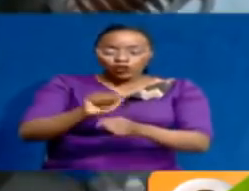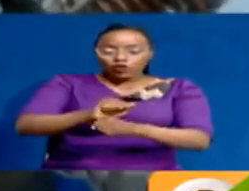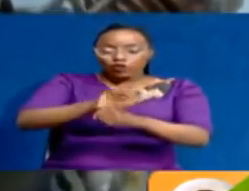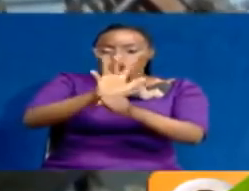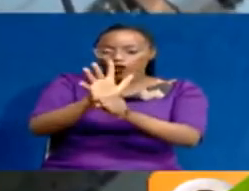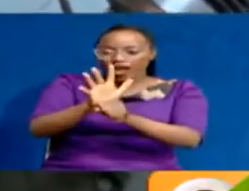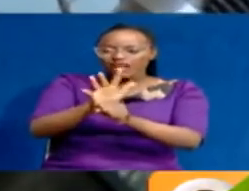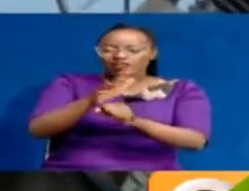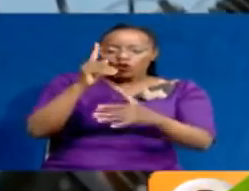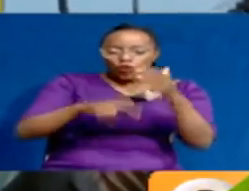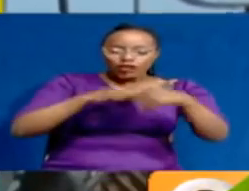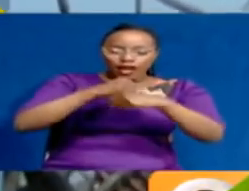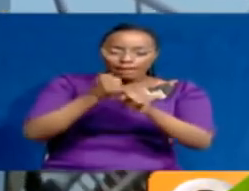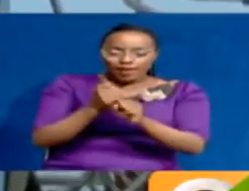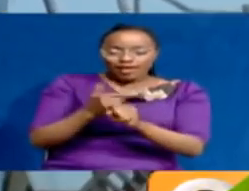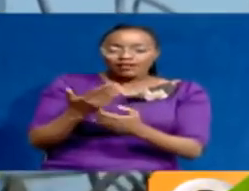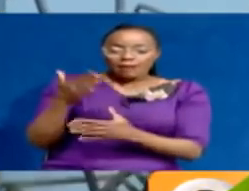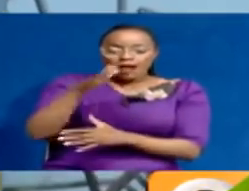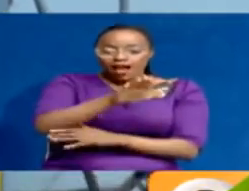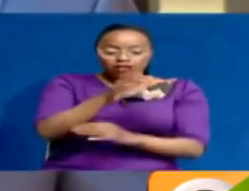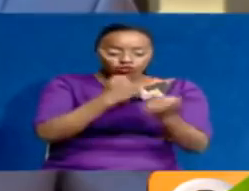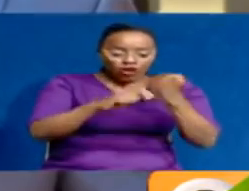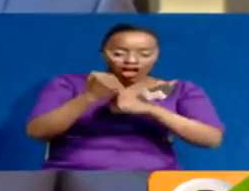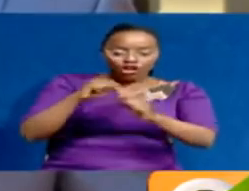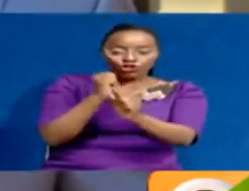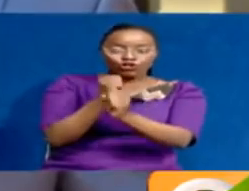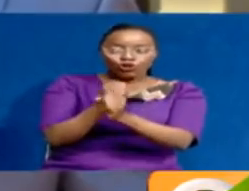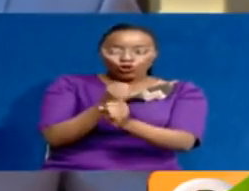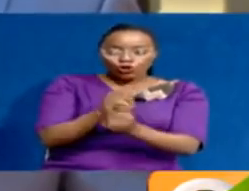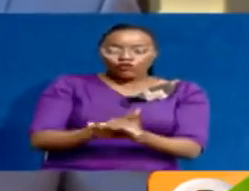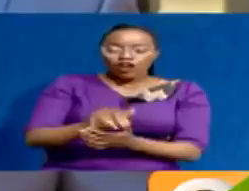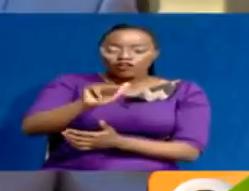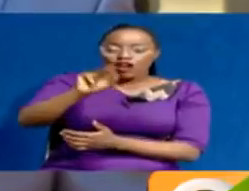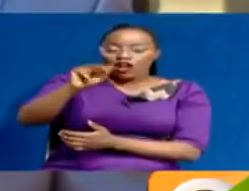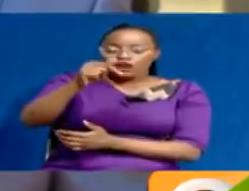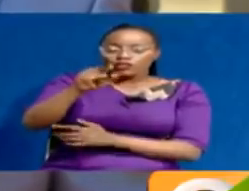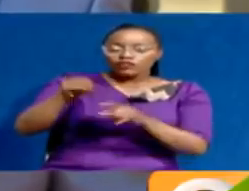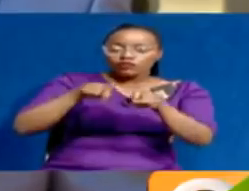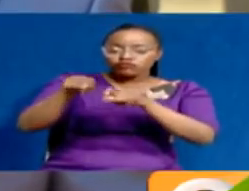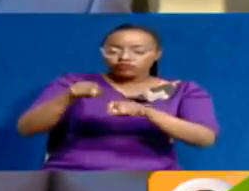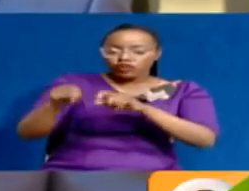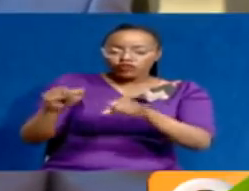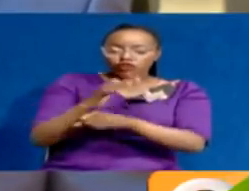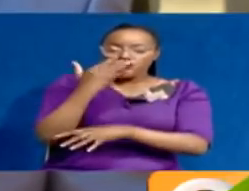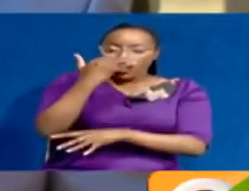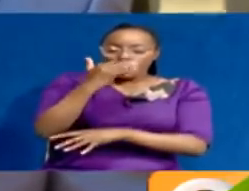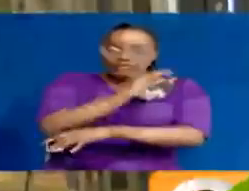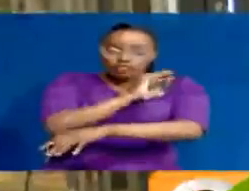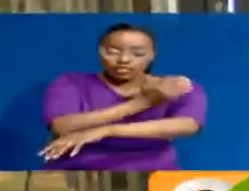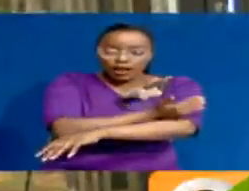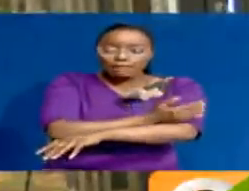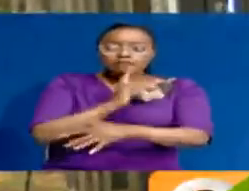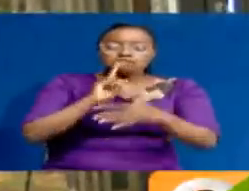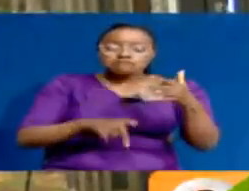pandemic, ironically, is what breathed new life into it. Arnold, who mans the hospital's entire oxygen